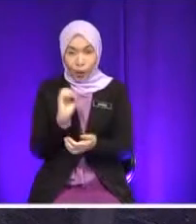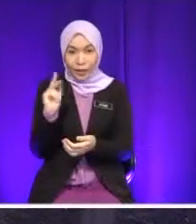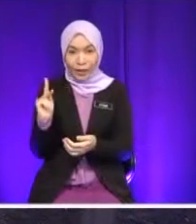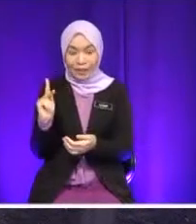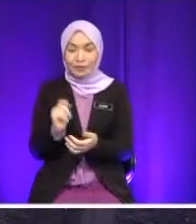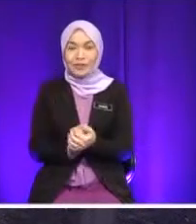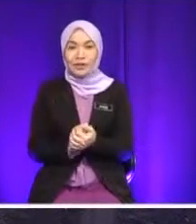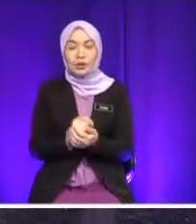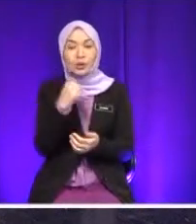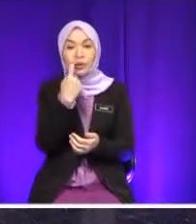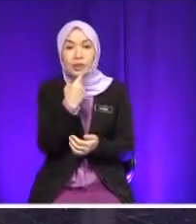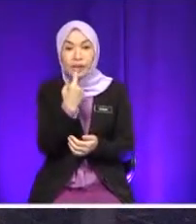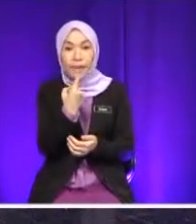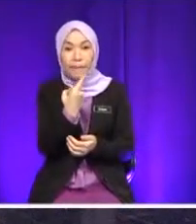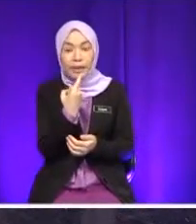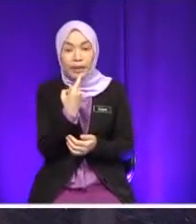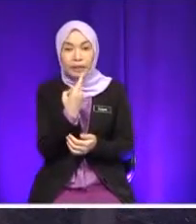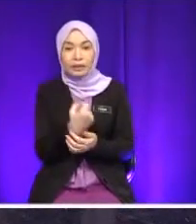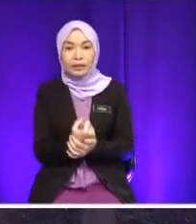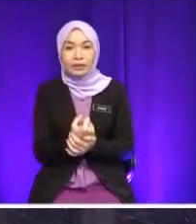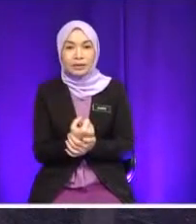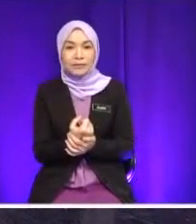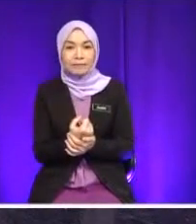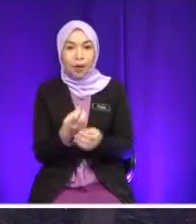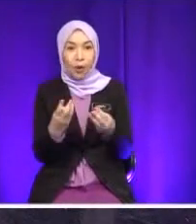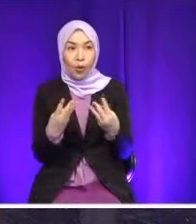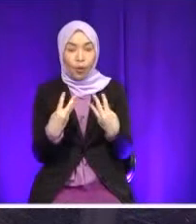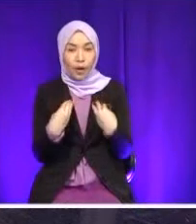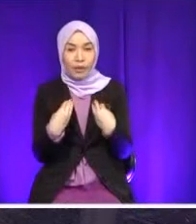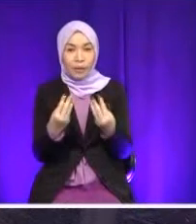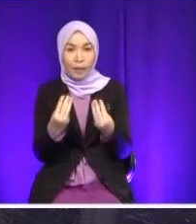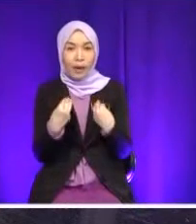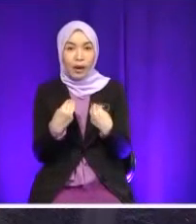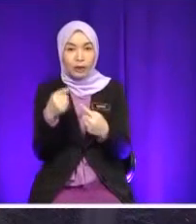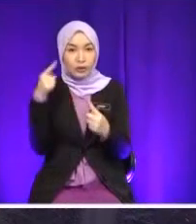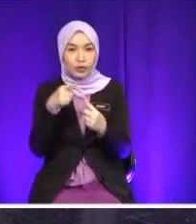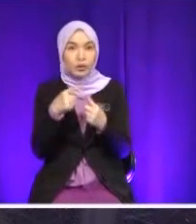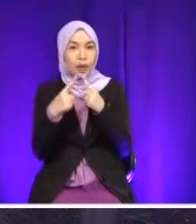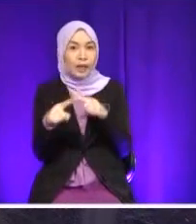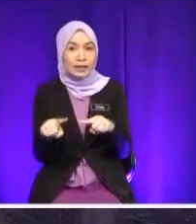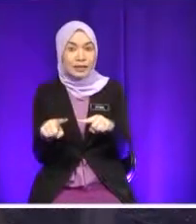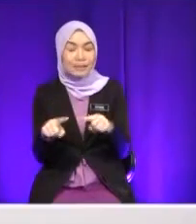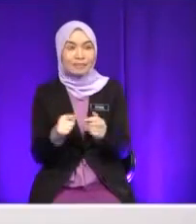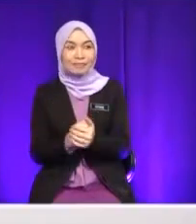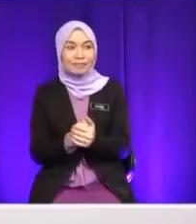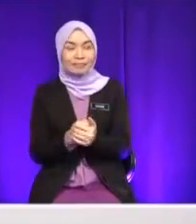anyone of you would like to answer first for the first questions? Fu Liang? Okay, Fu